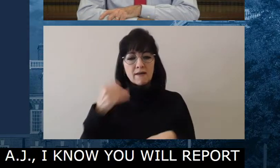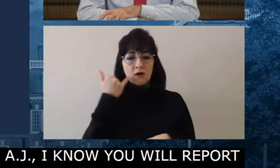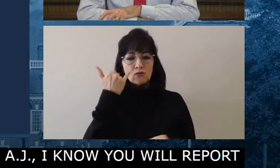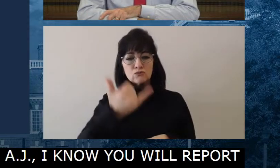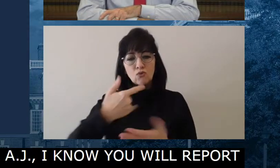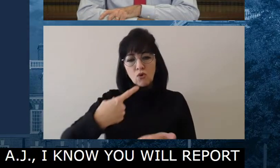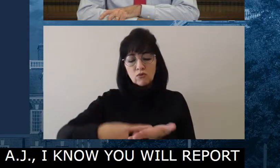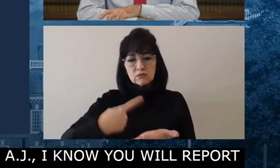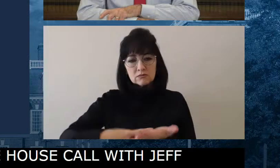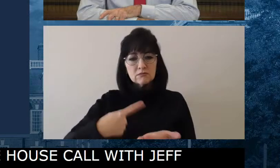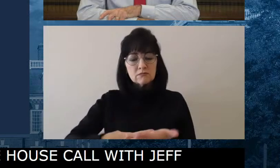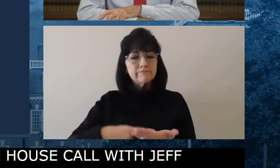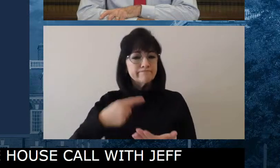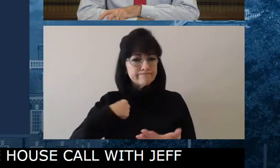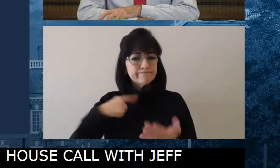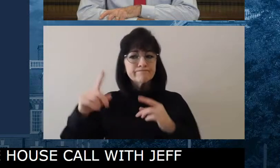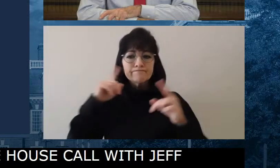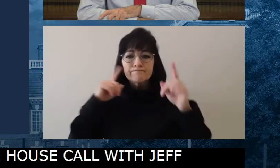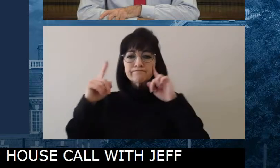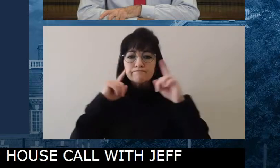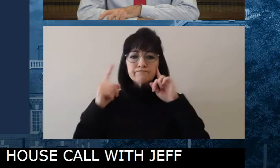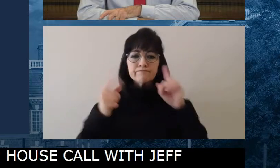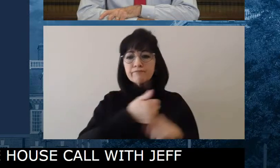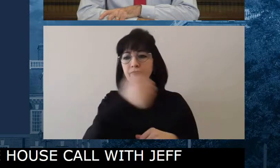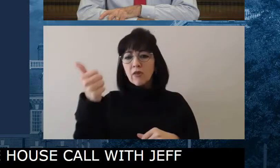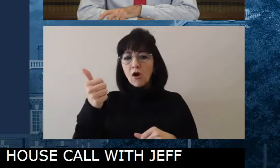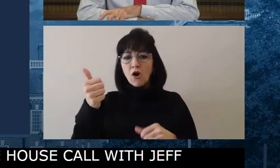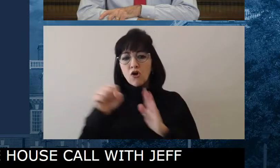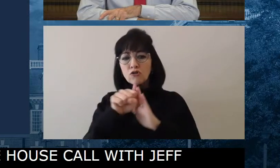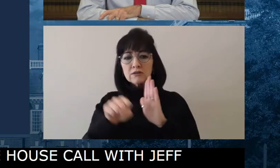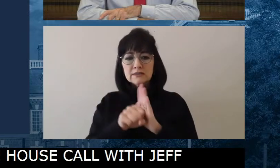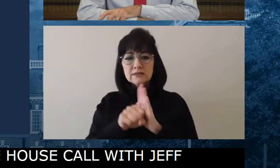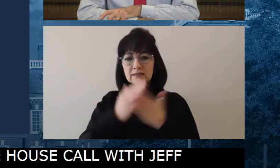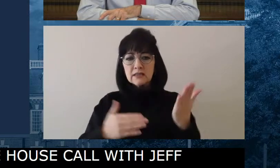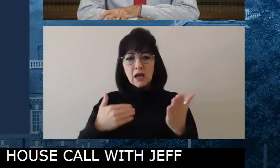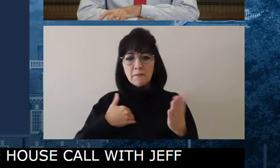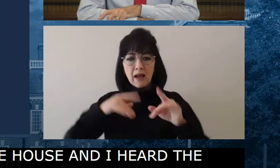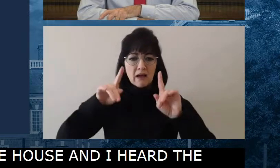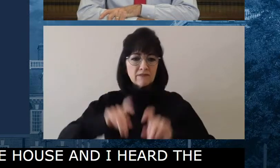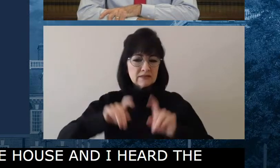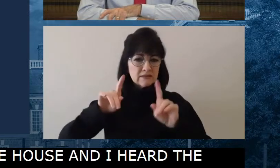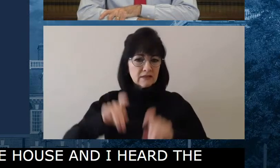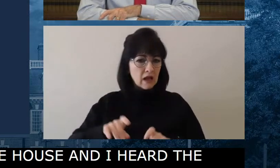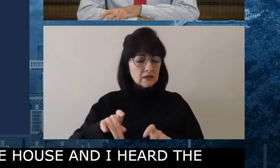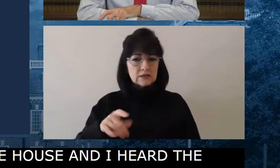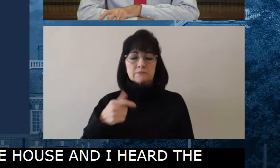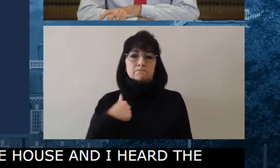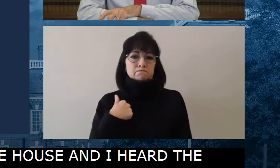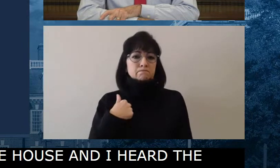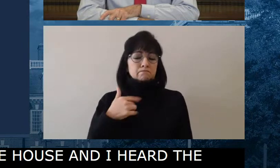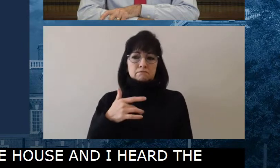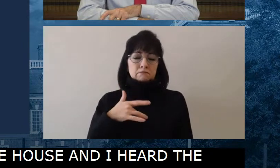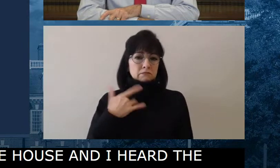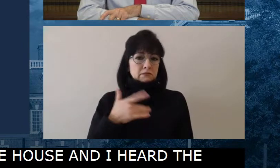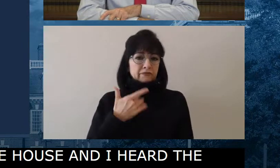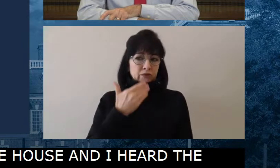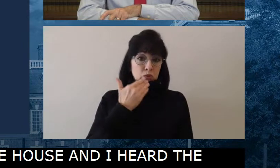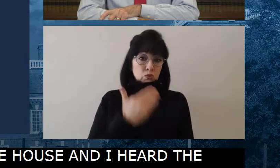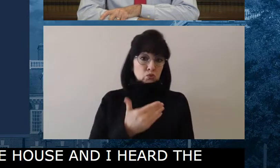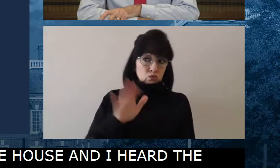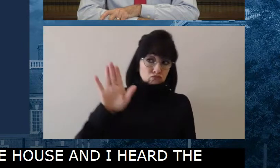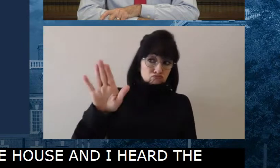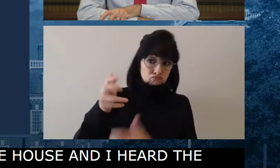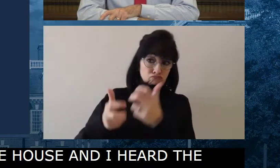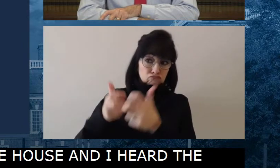about concerns and issues that they have with testing. It's such a comfort to know that our testing operation is